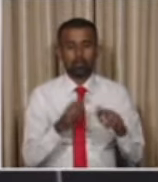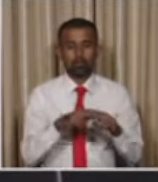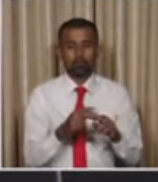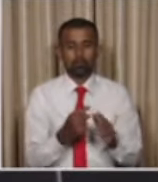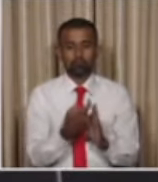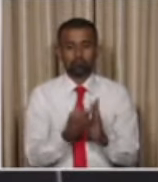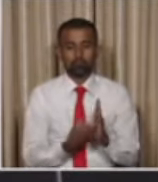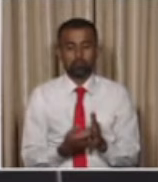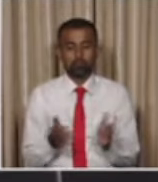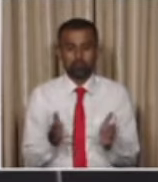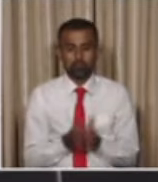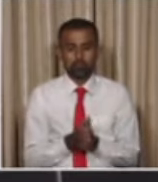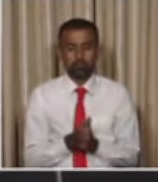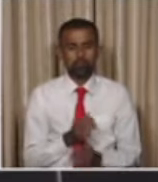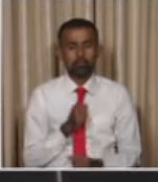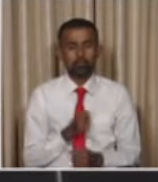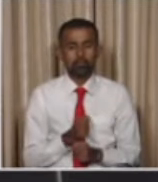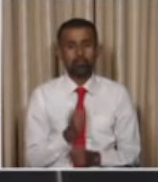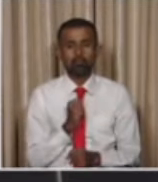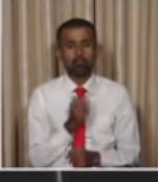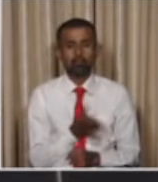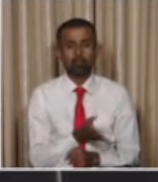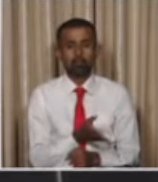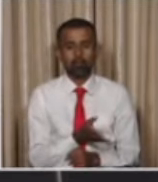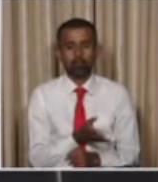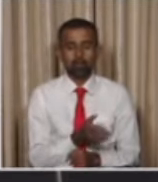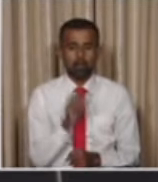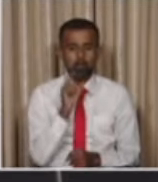this whole fiasco of the